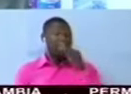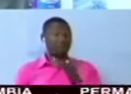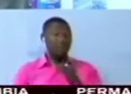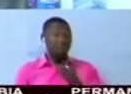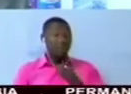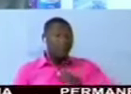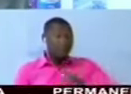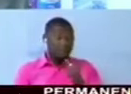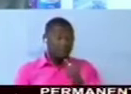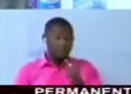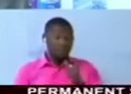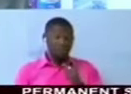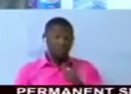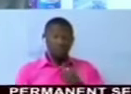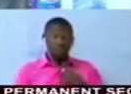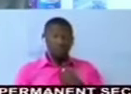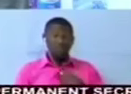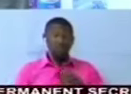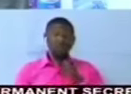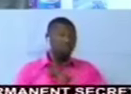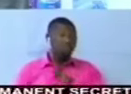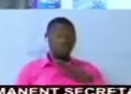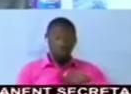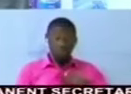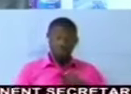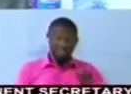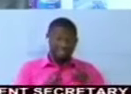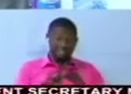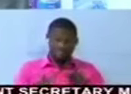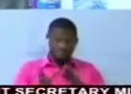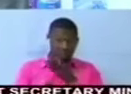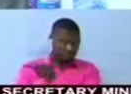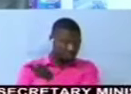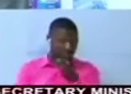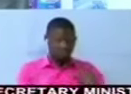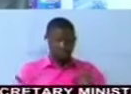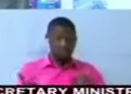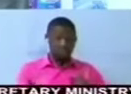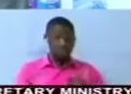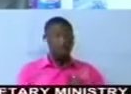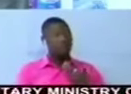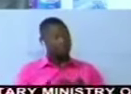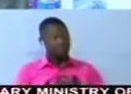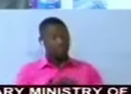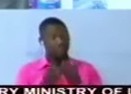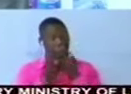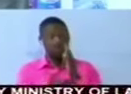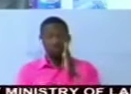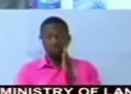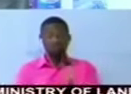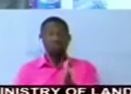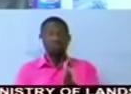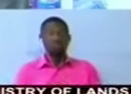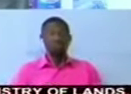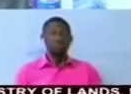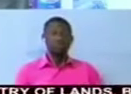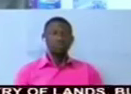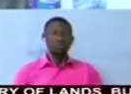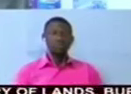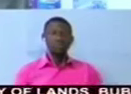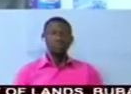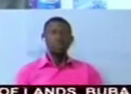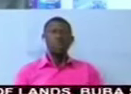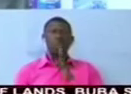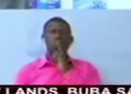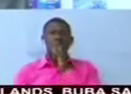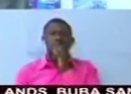this. Wax ñu lu leer. Tell us the truth. Ma ne bismillah. And I welcome the idea. Who told you that? Kan moo